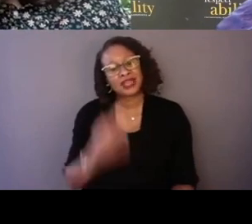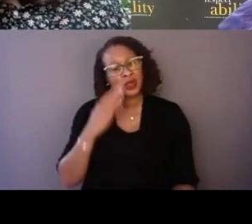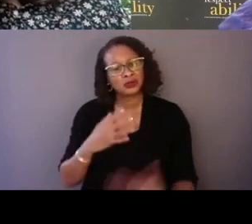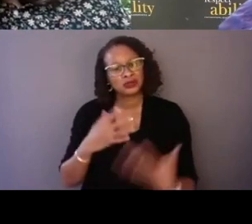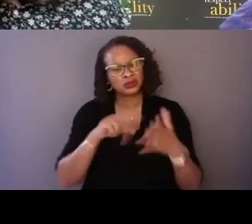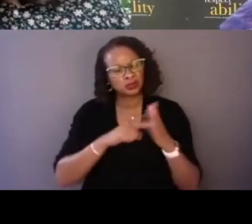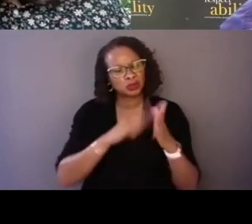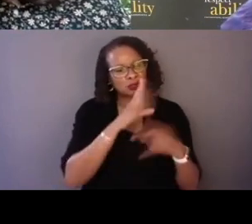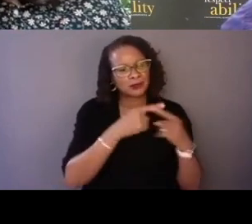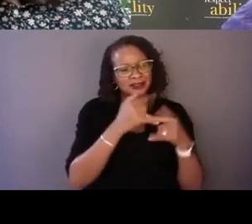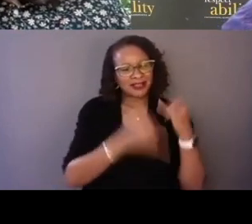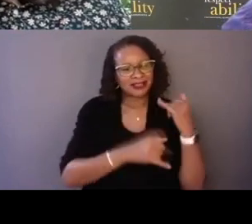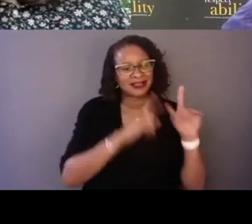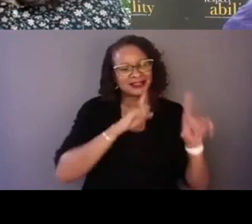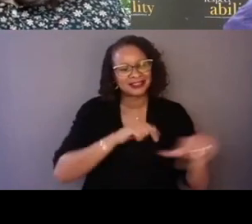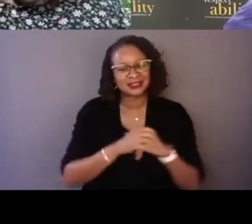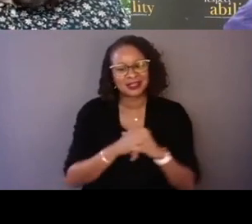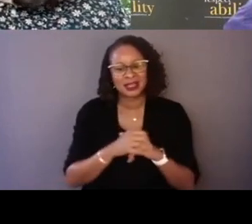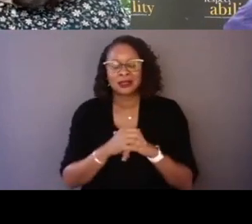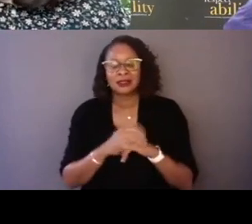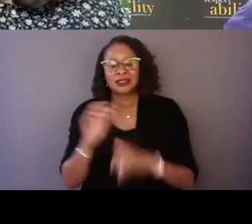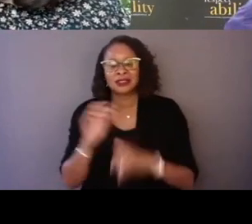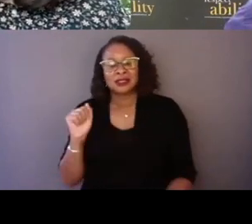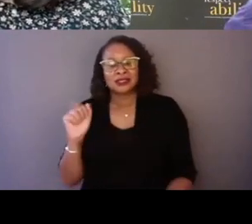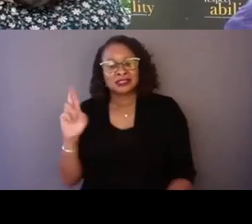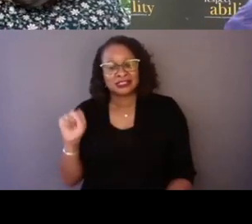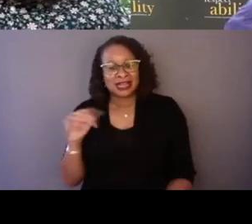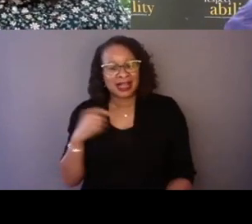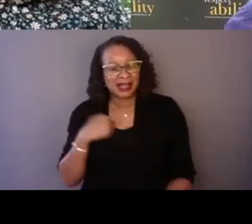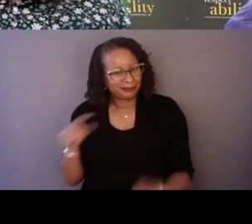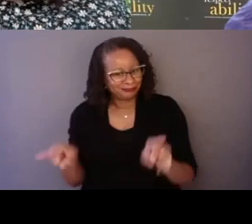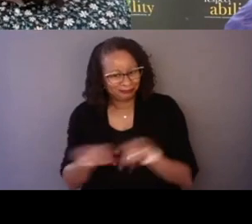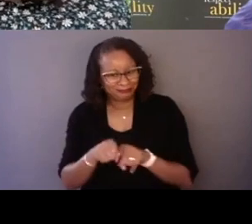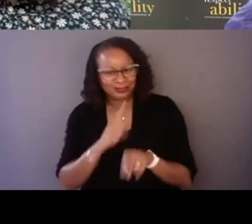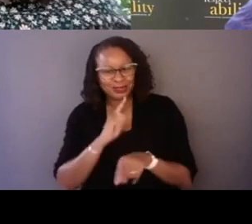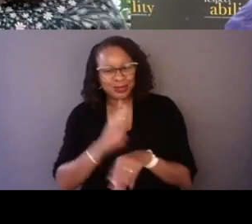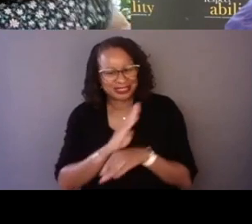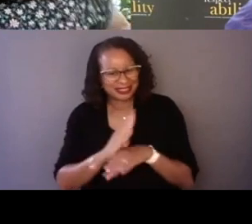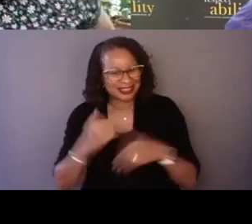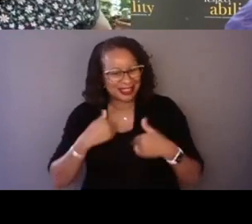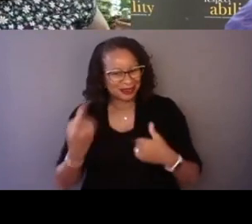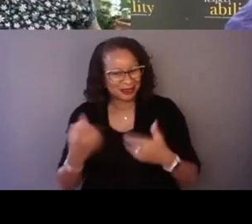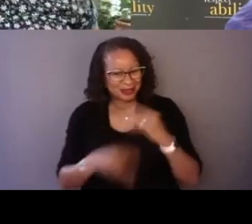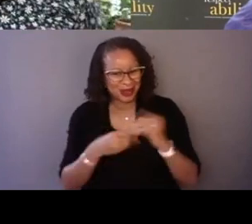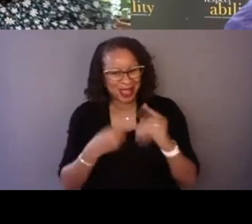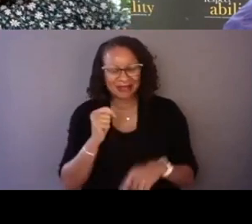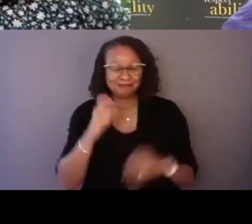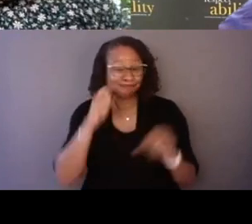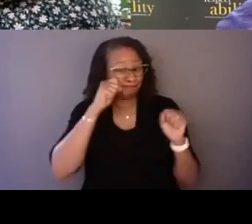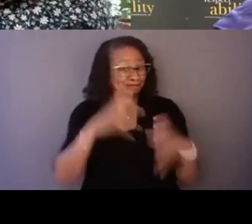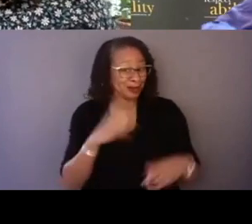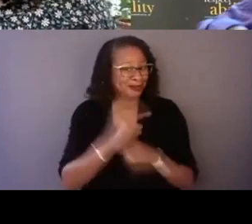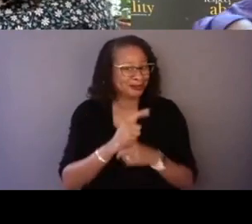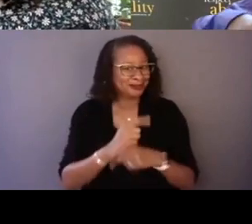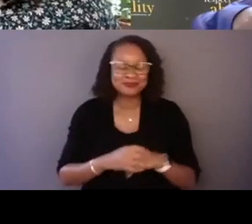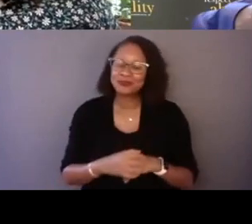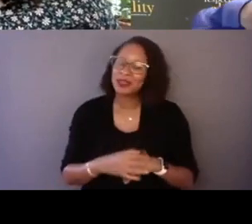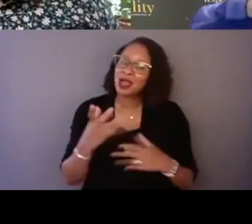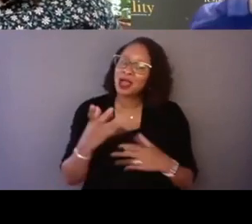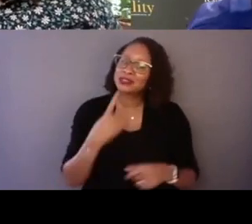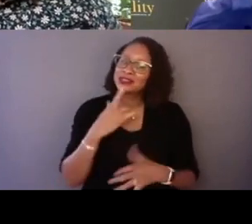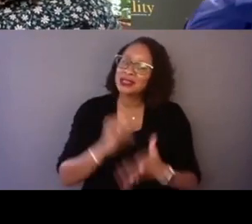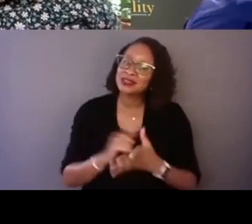speak. I actually do. Surprise, surprise. I would just like to say that I think a lot